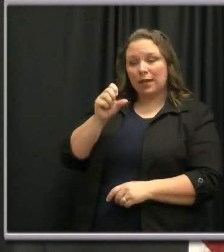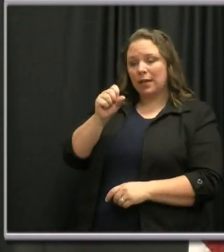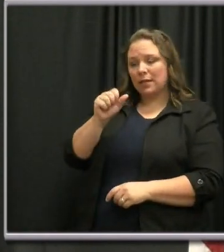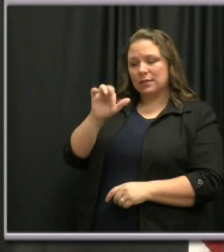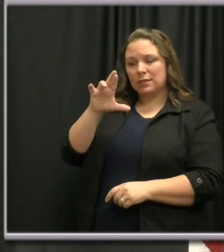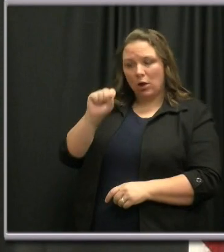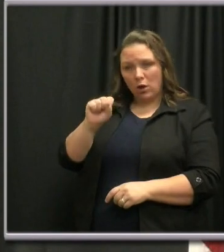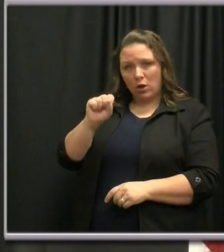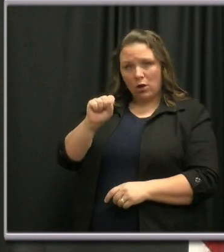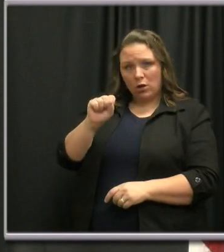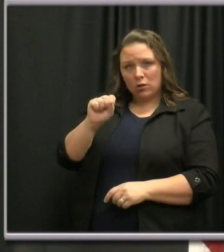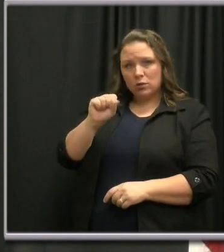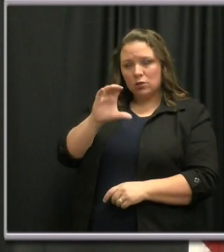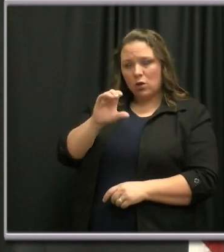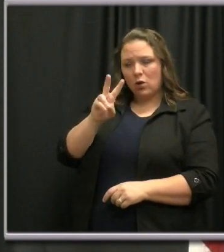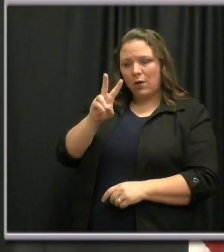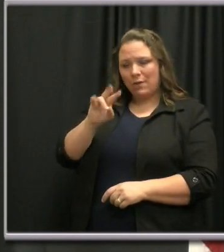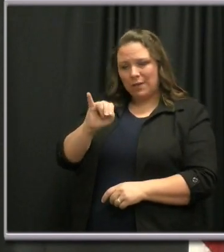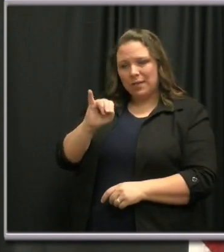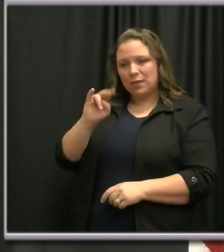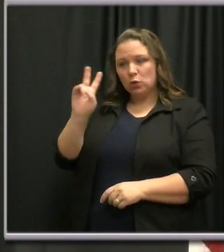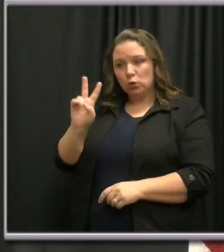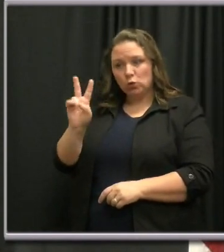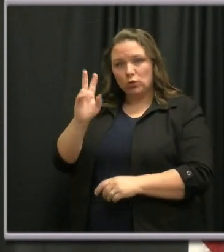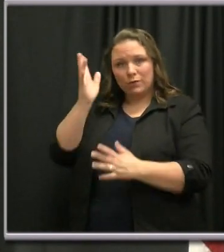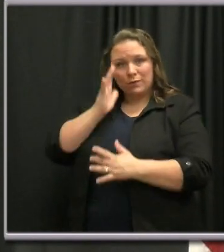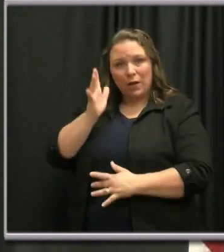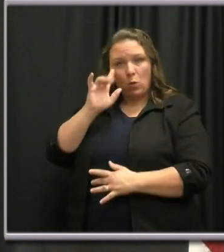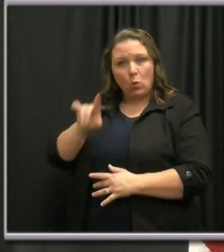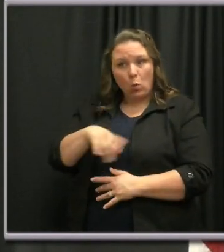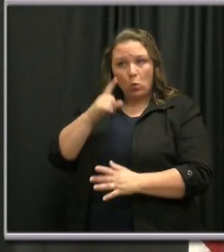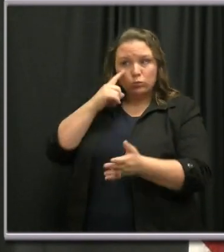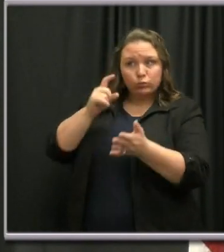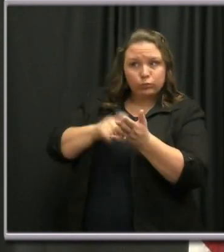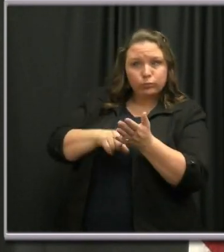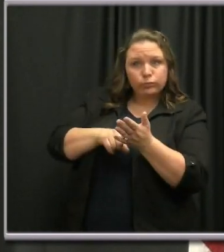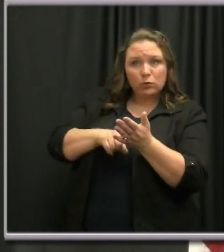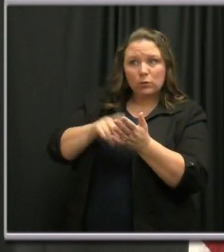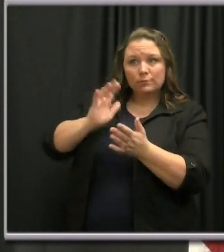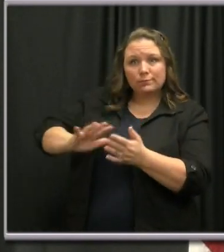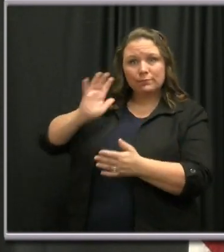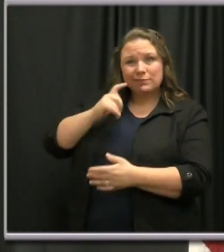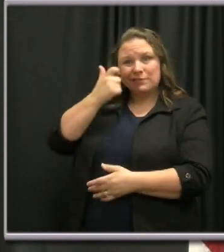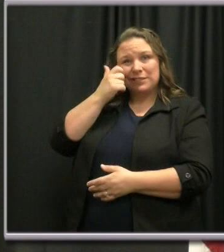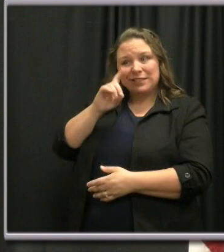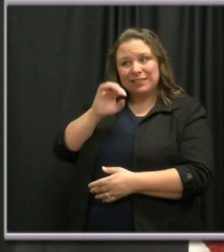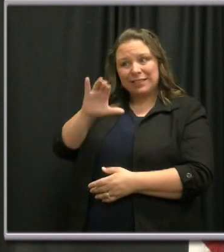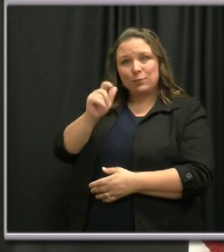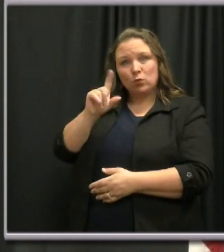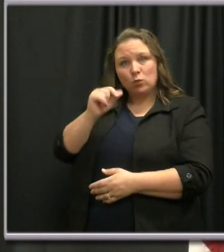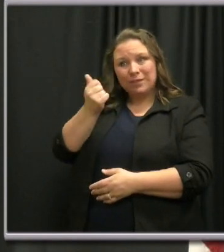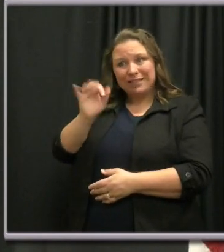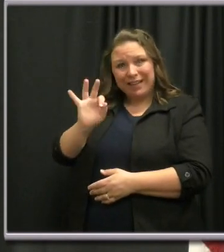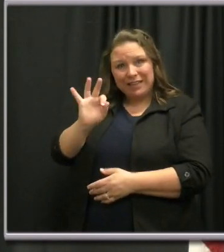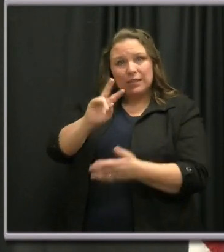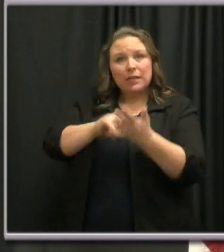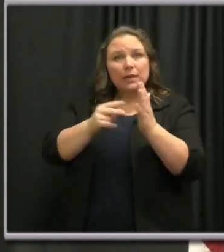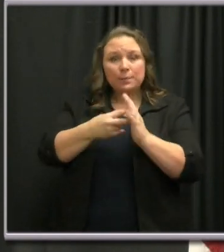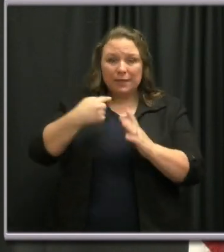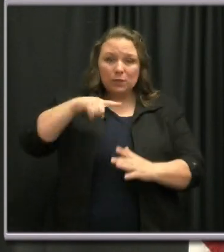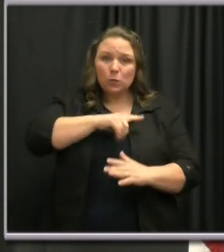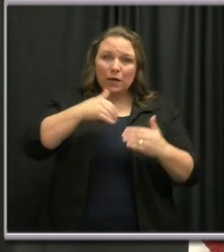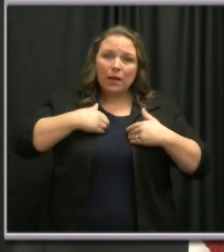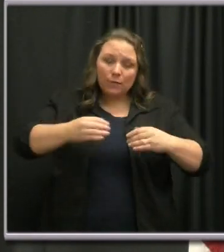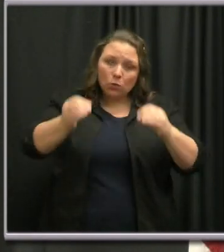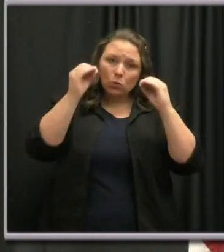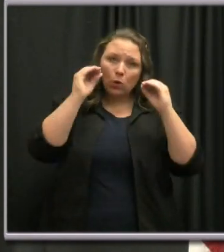virus that causes COVID-19 was only seen first in December of 2019, none of us had any